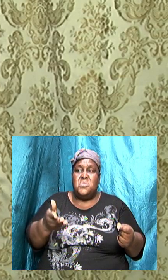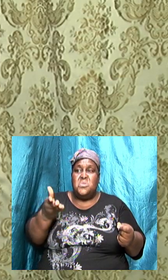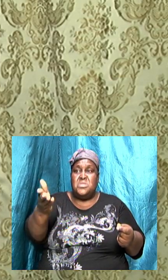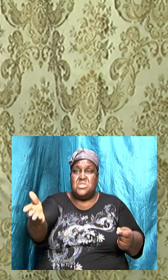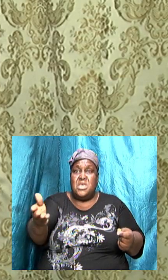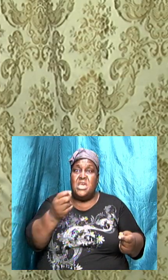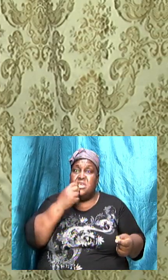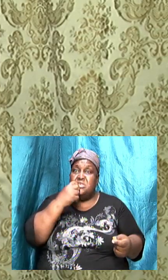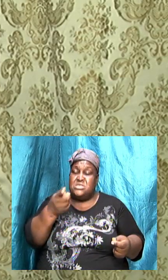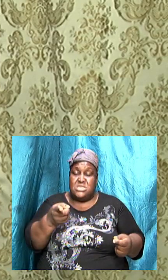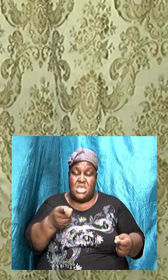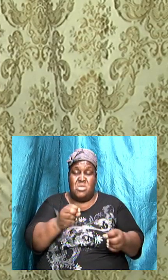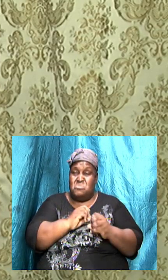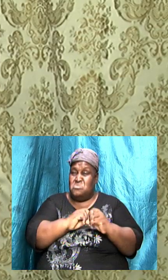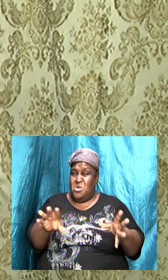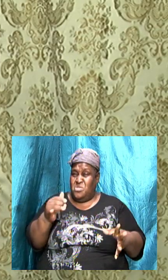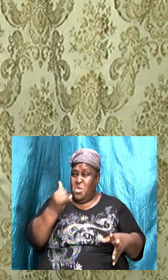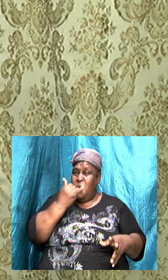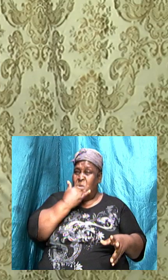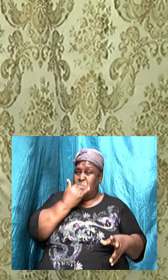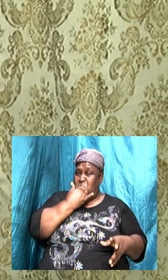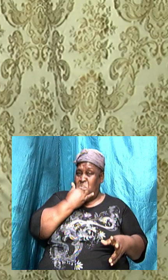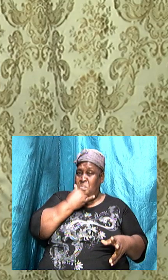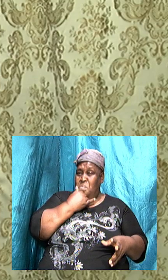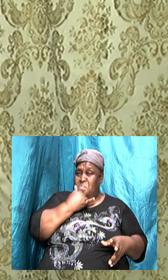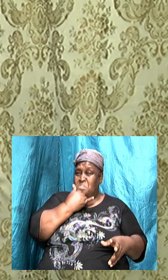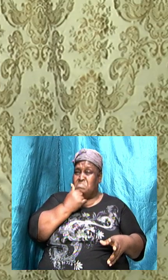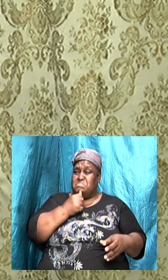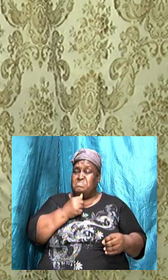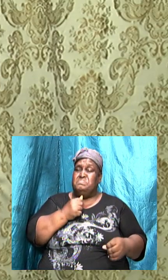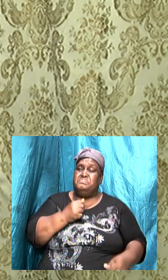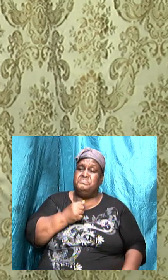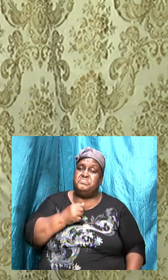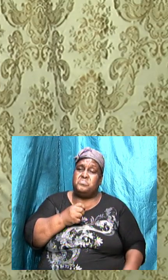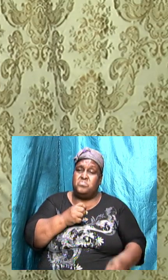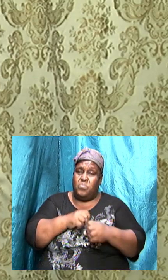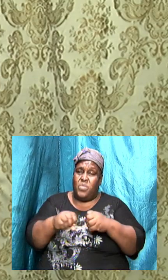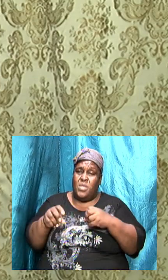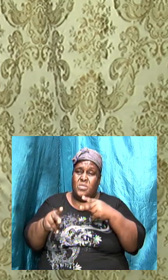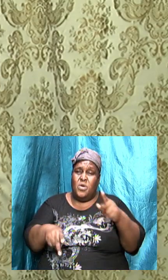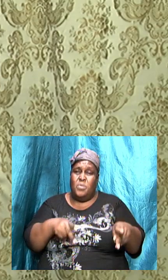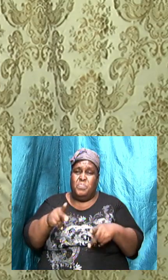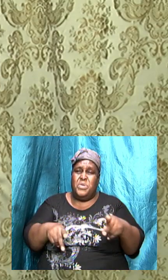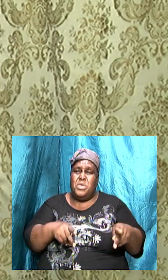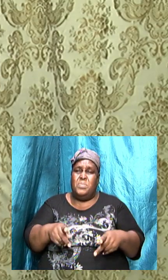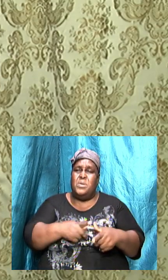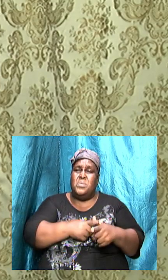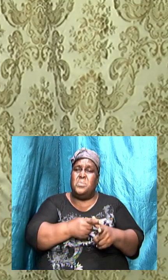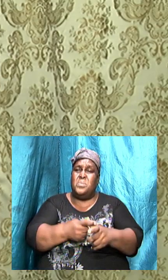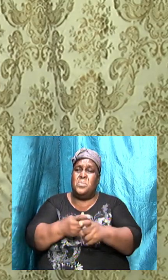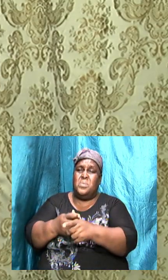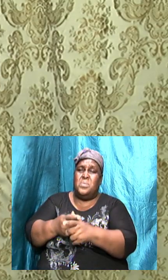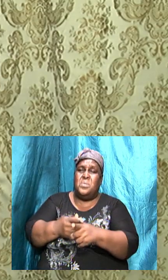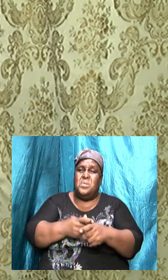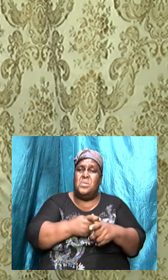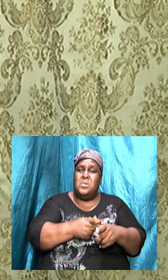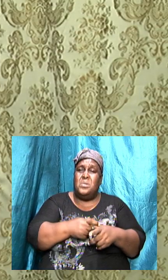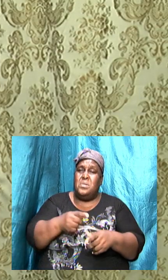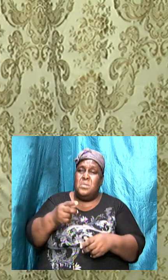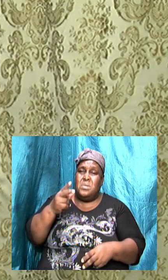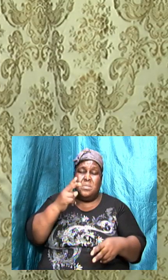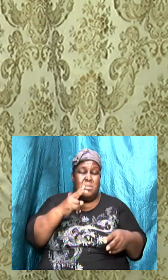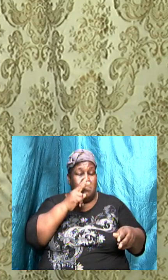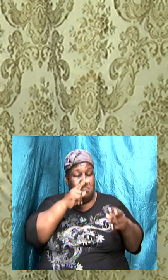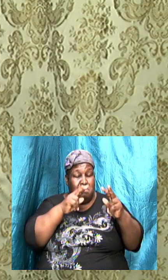it, but don't go overboard. And so folks are running up and down, looking all over the